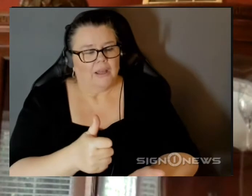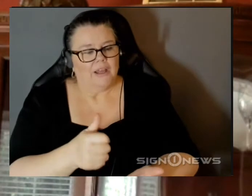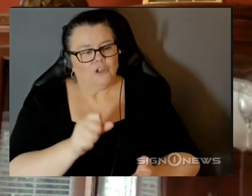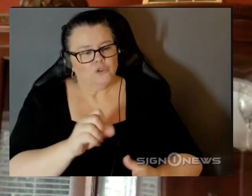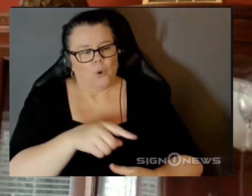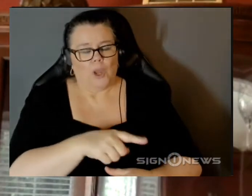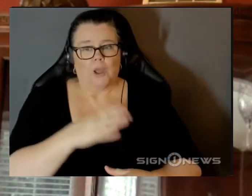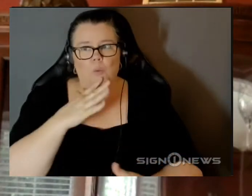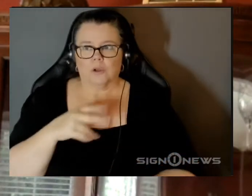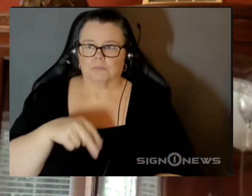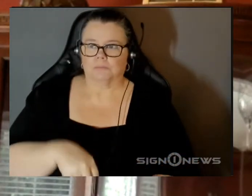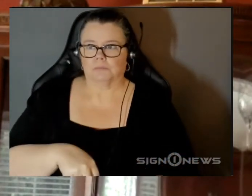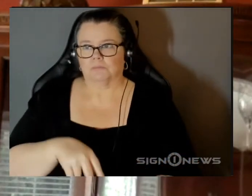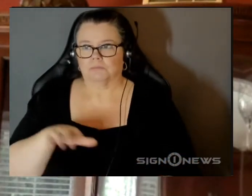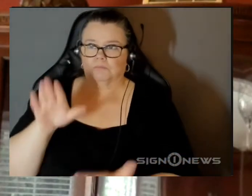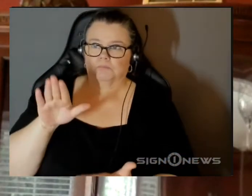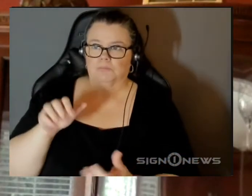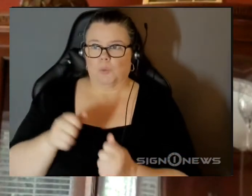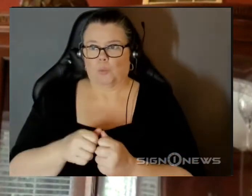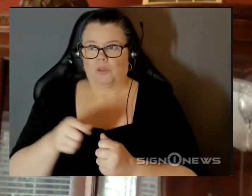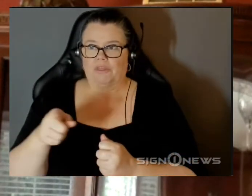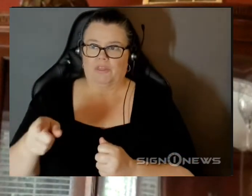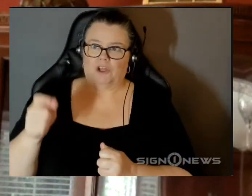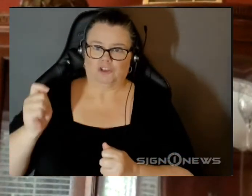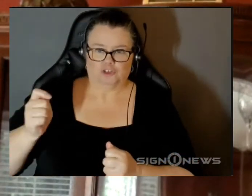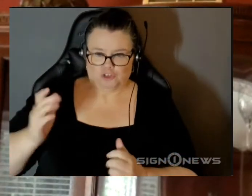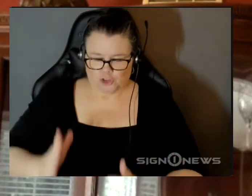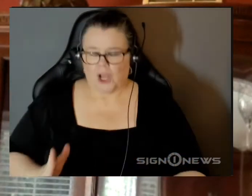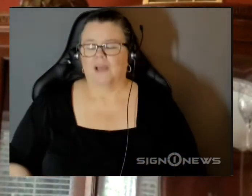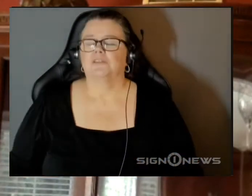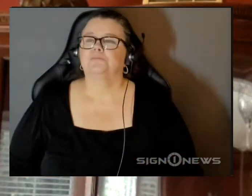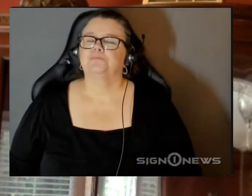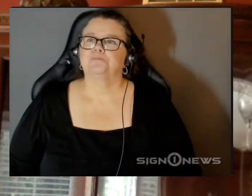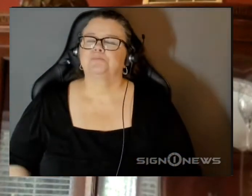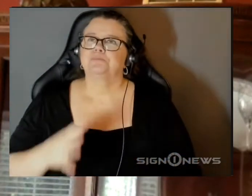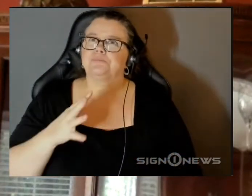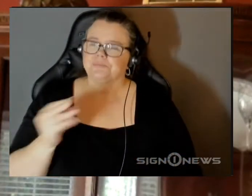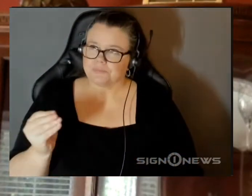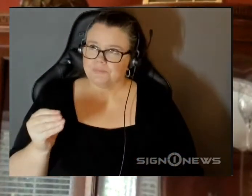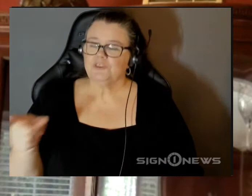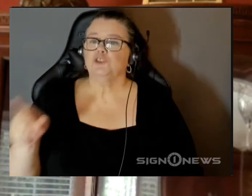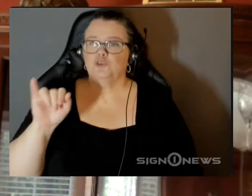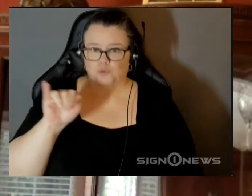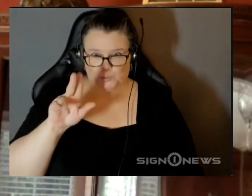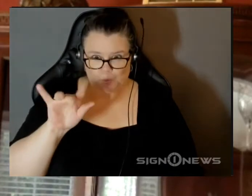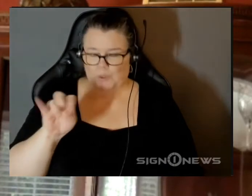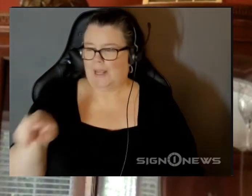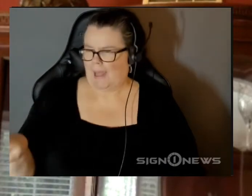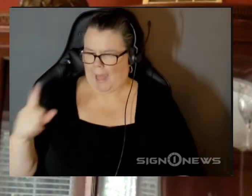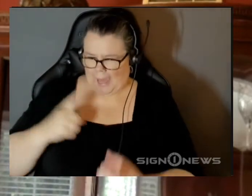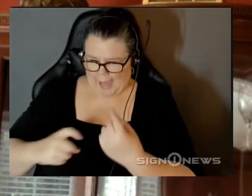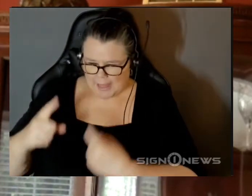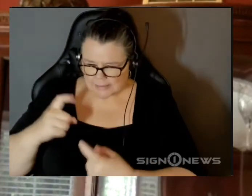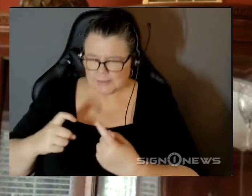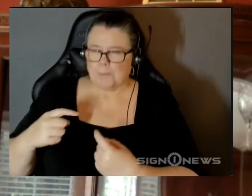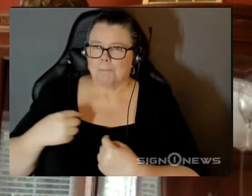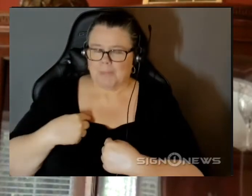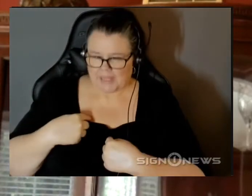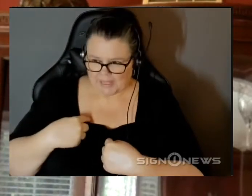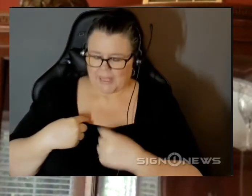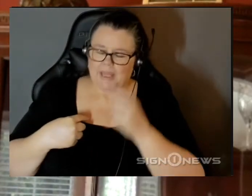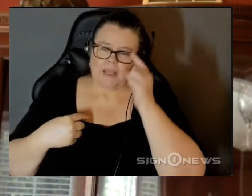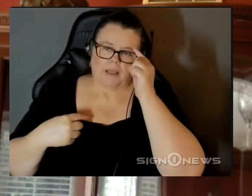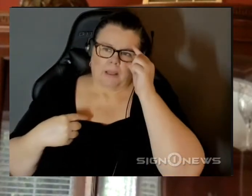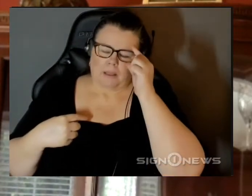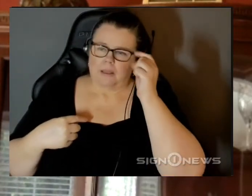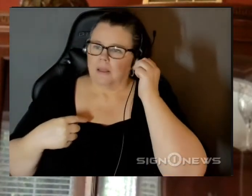asked me some questions. I'm the guardian. I was also in that procedure, I was his communication partner, and she asked me